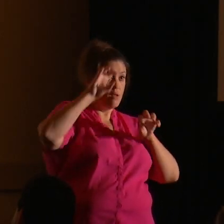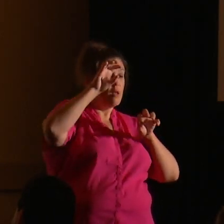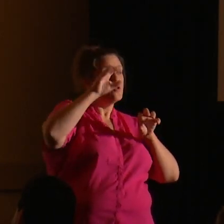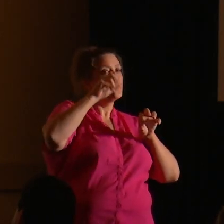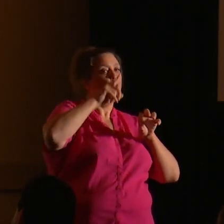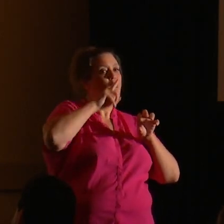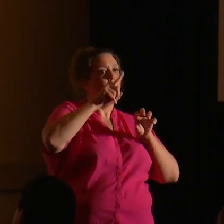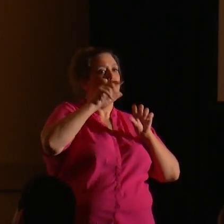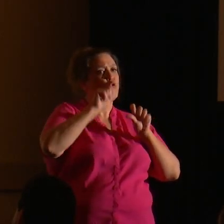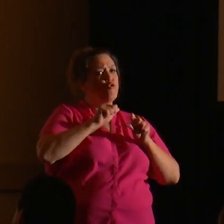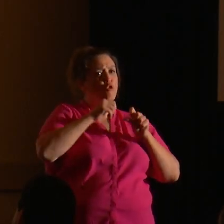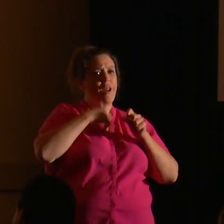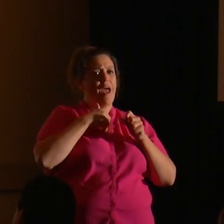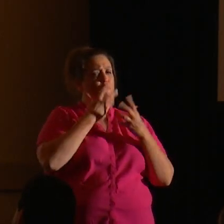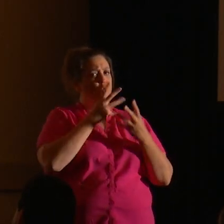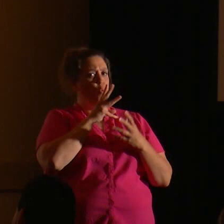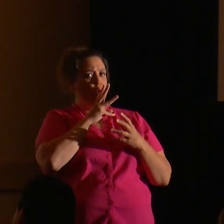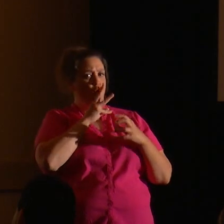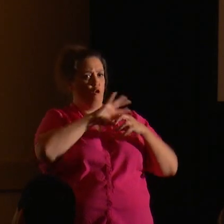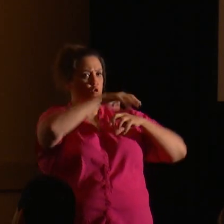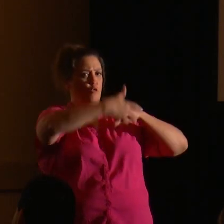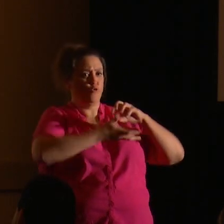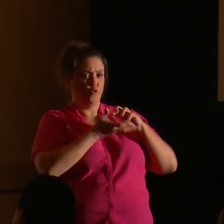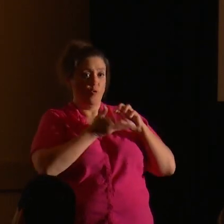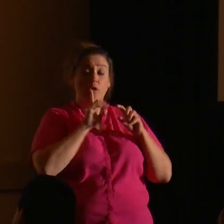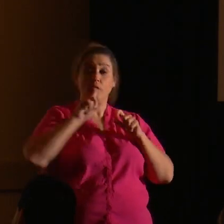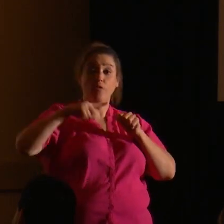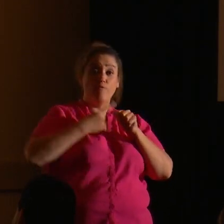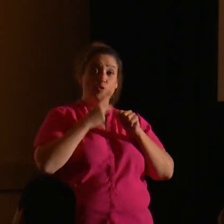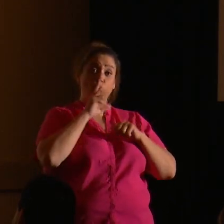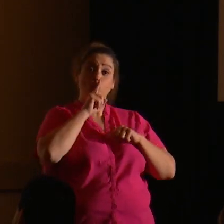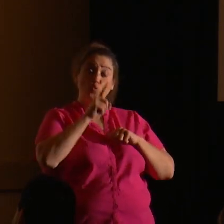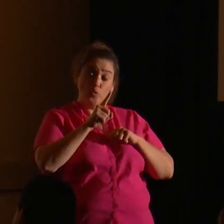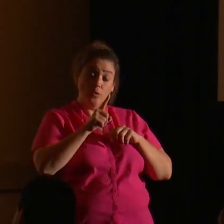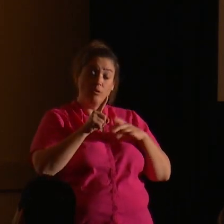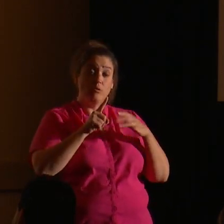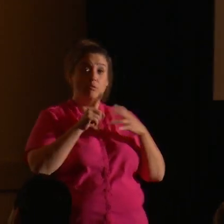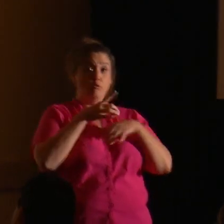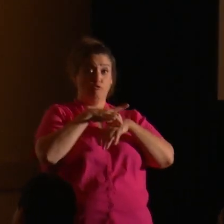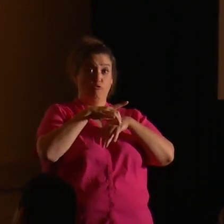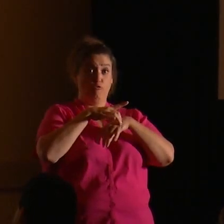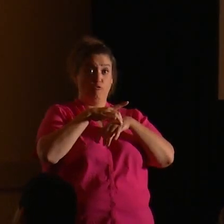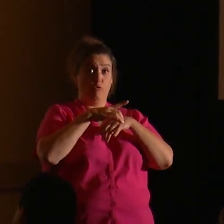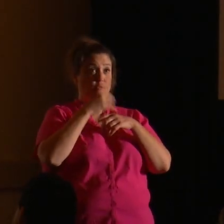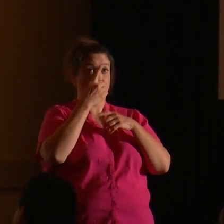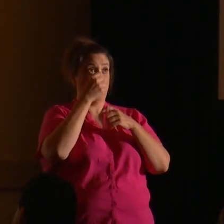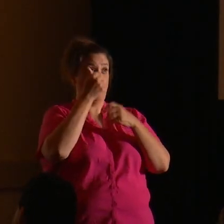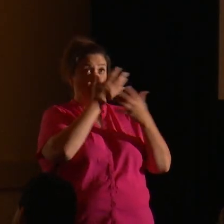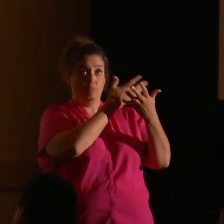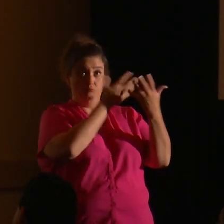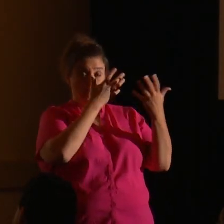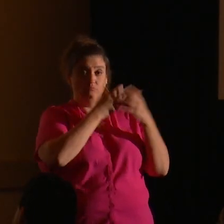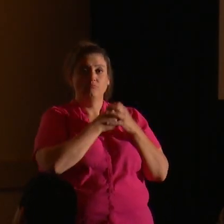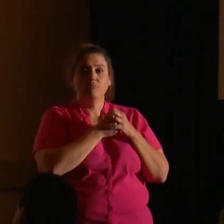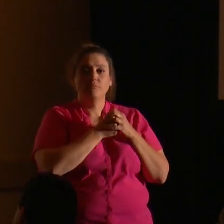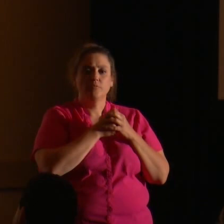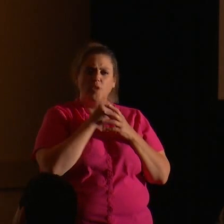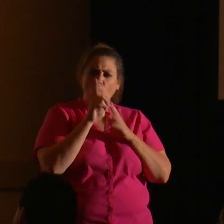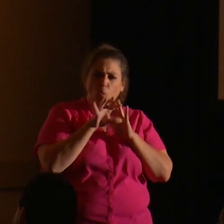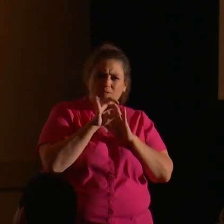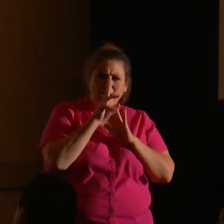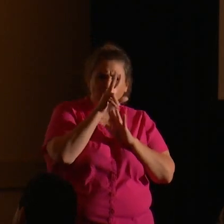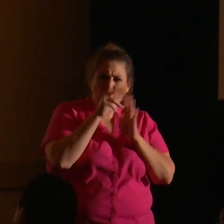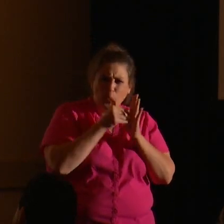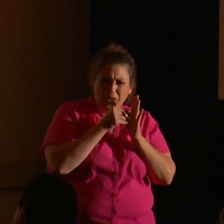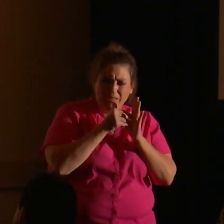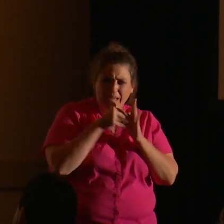surface. The first real Earth analogs elsewhere. You might say, well, we found 3,000 planets